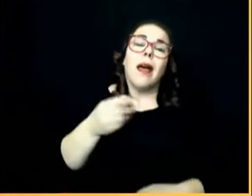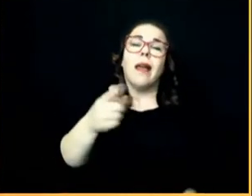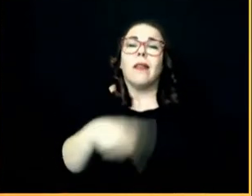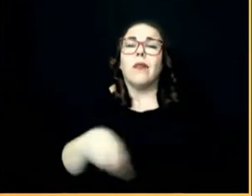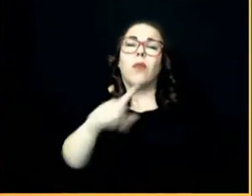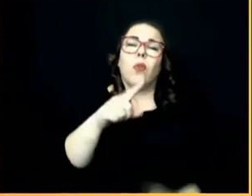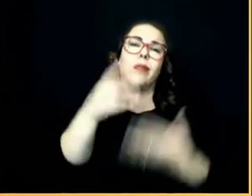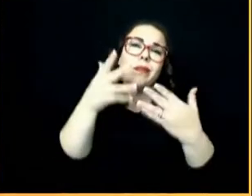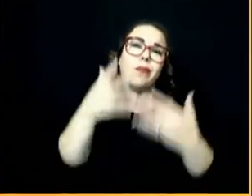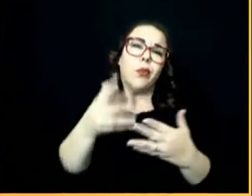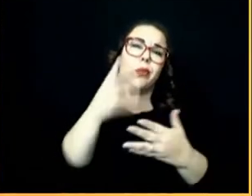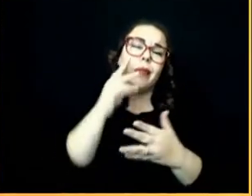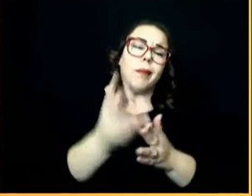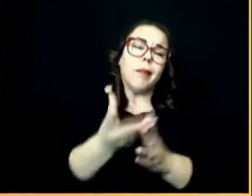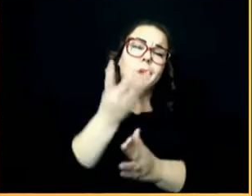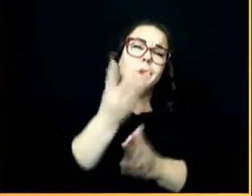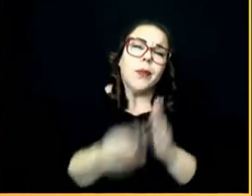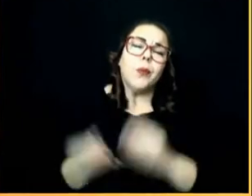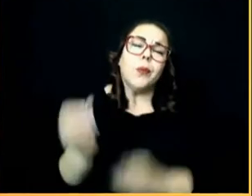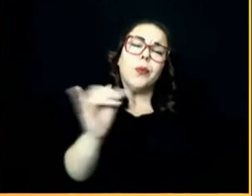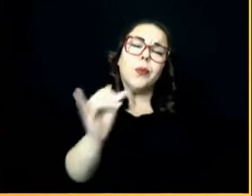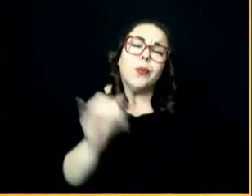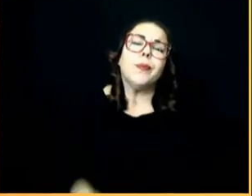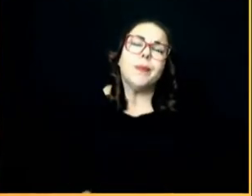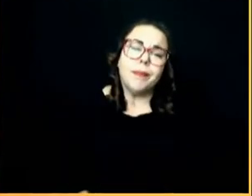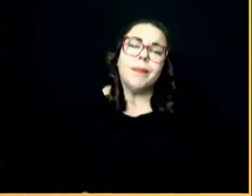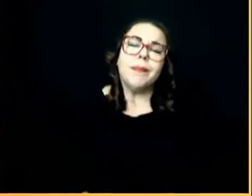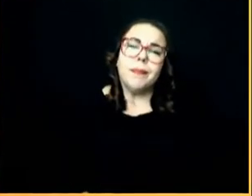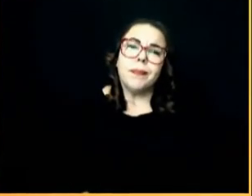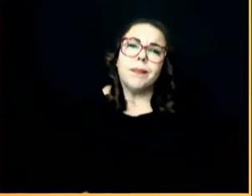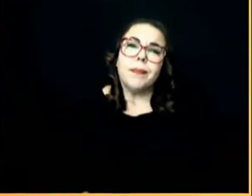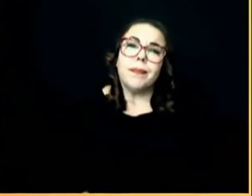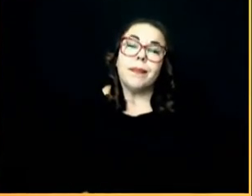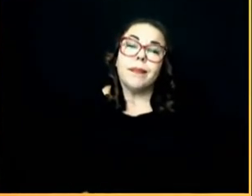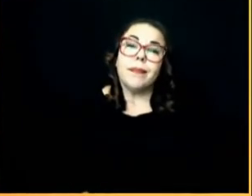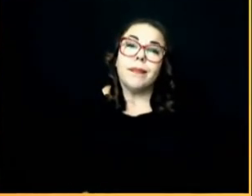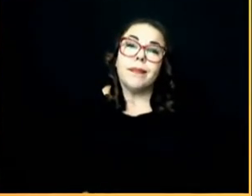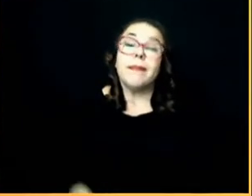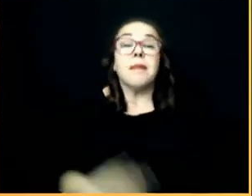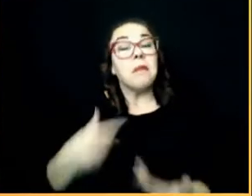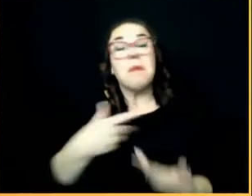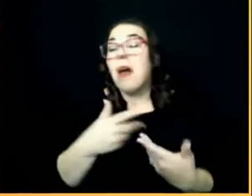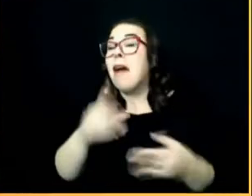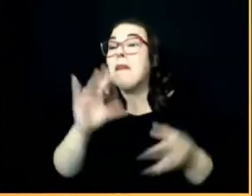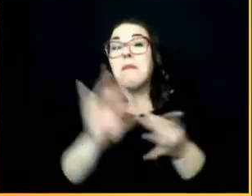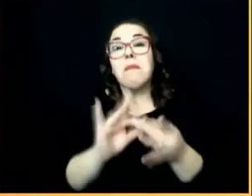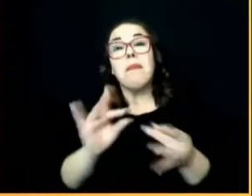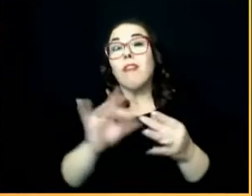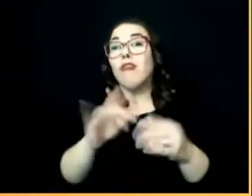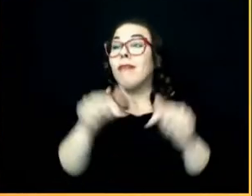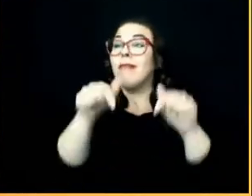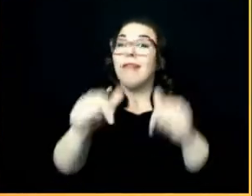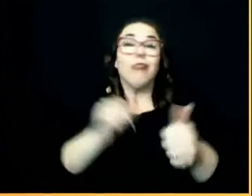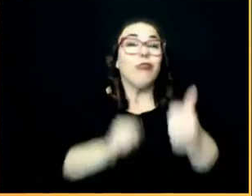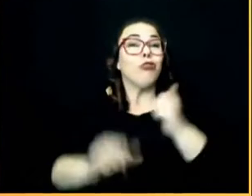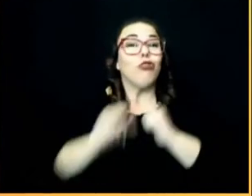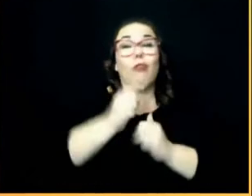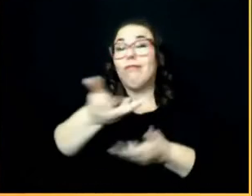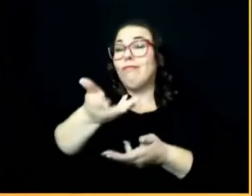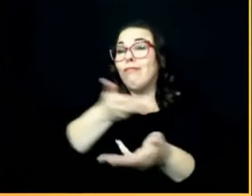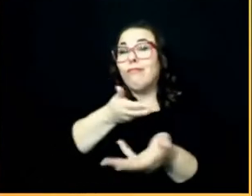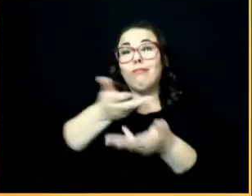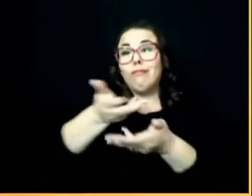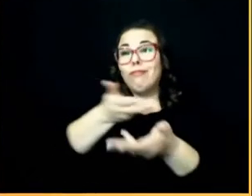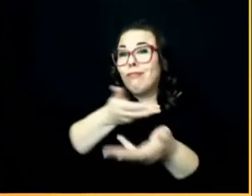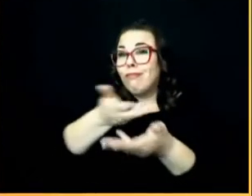with that, one other thing, as always, as I tell you in the show, this is an interactive show. So that means that you have to